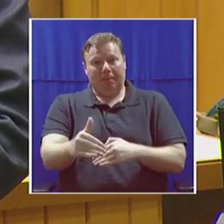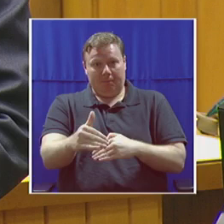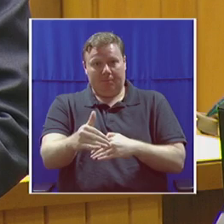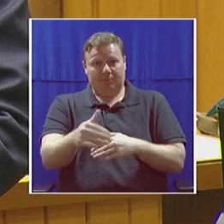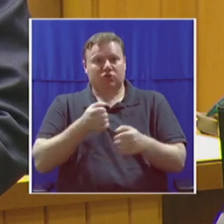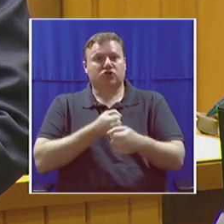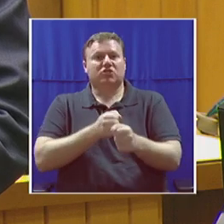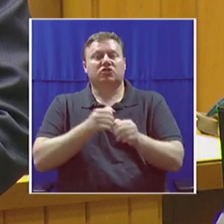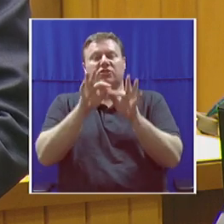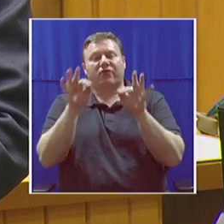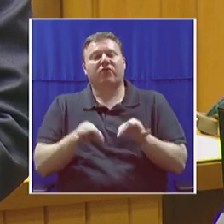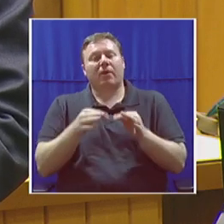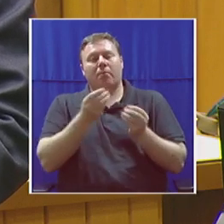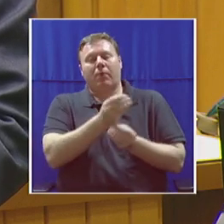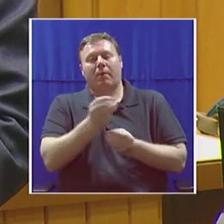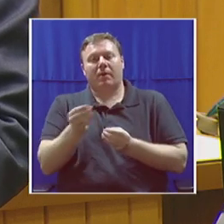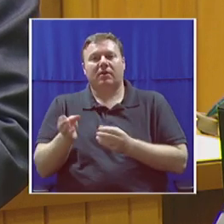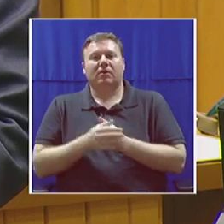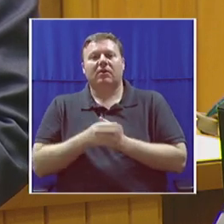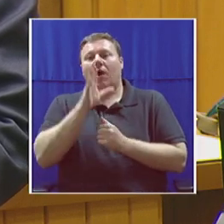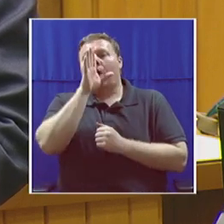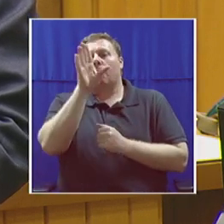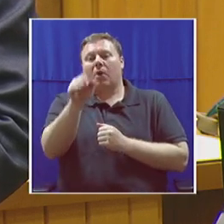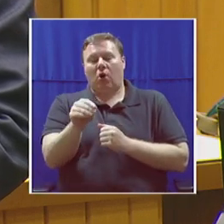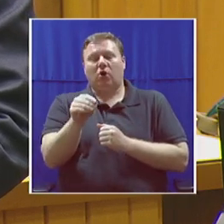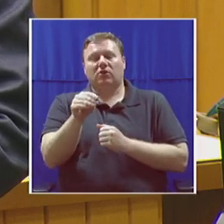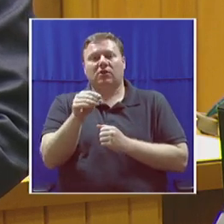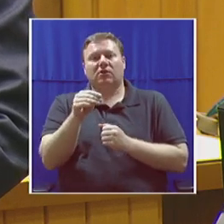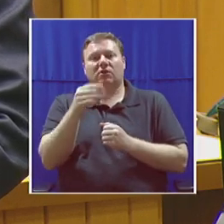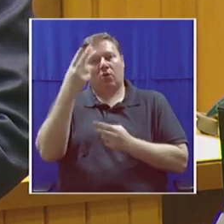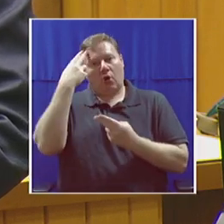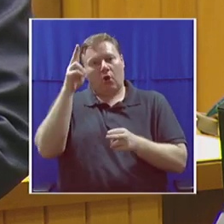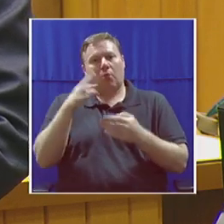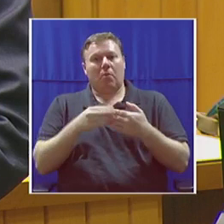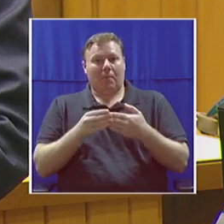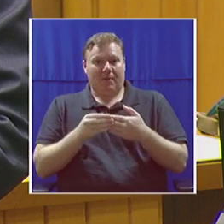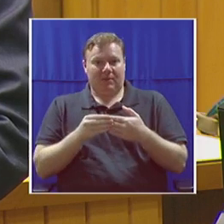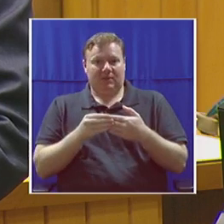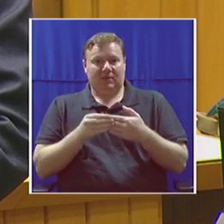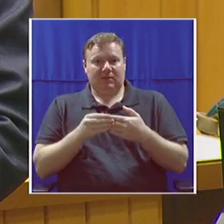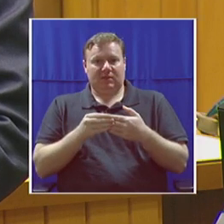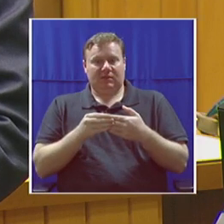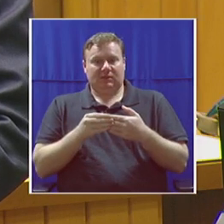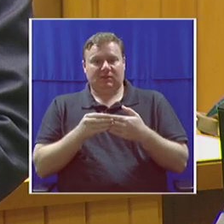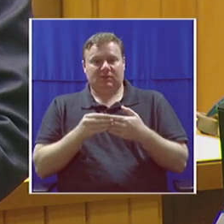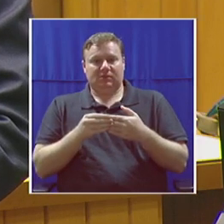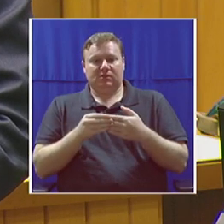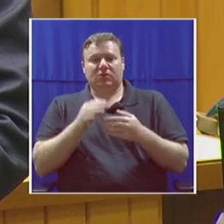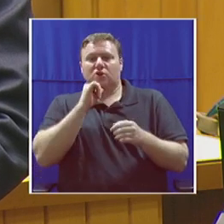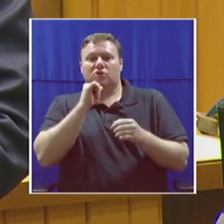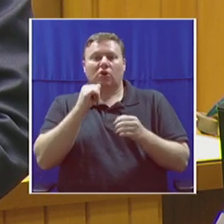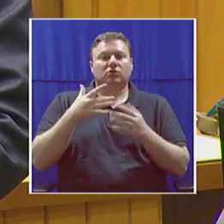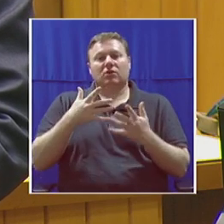like to request honorable members to bear with me not to preempt the medium-term budget policy